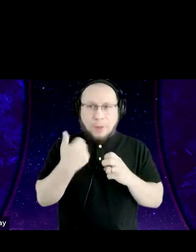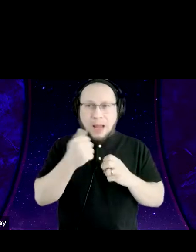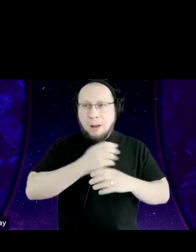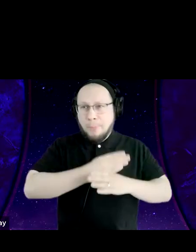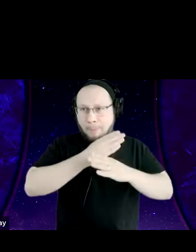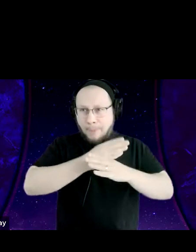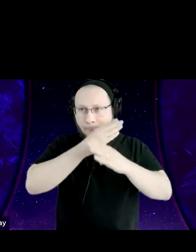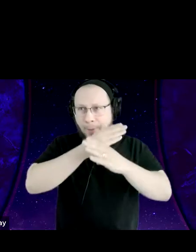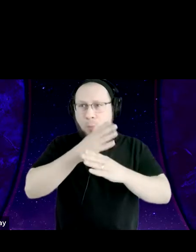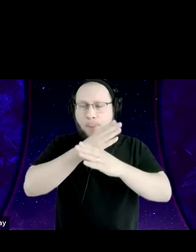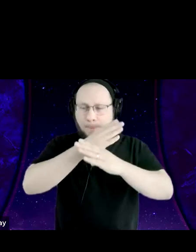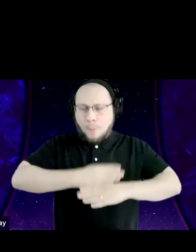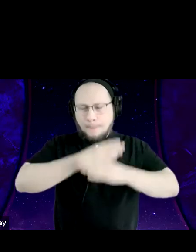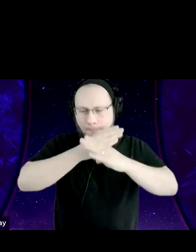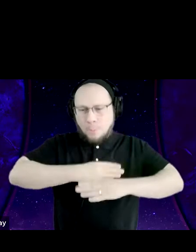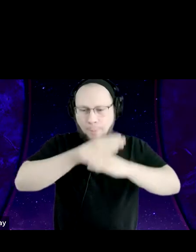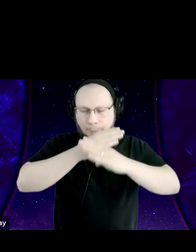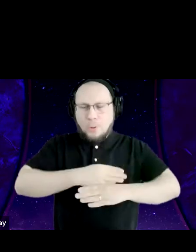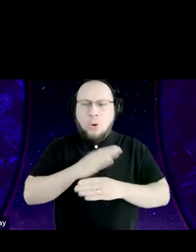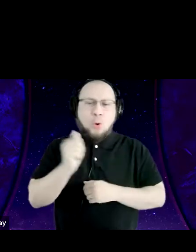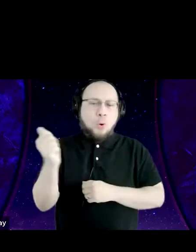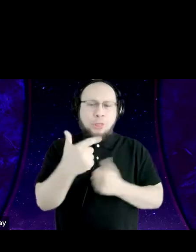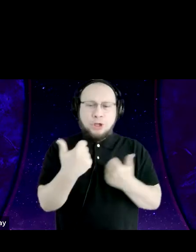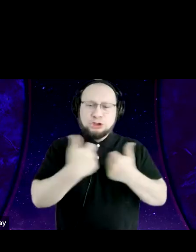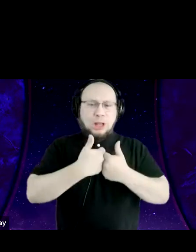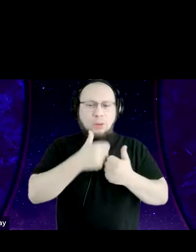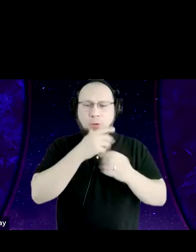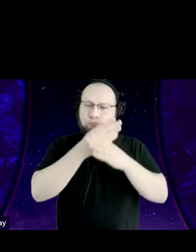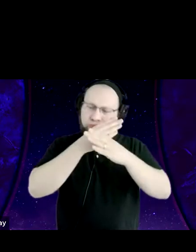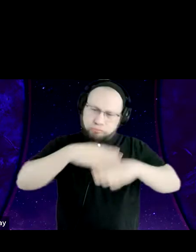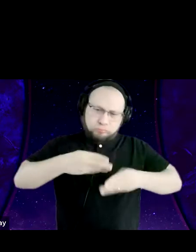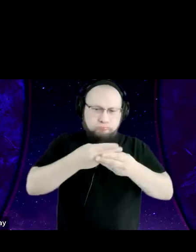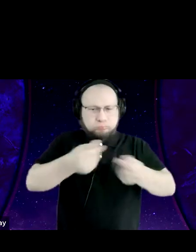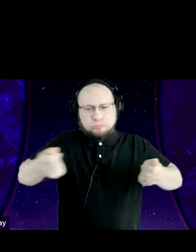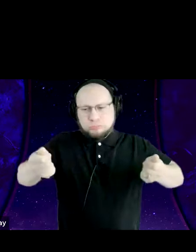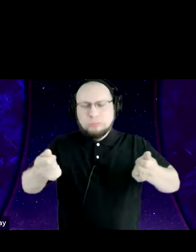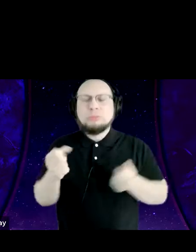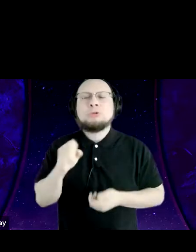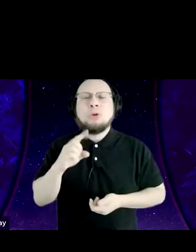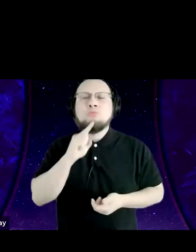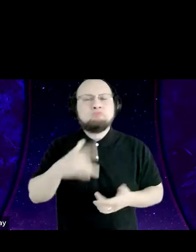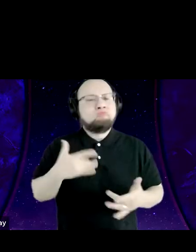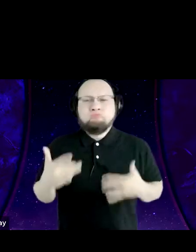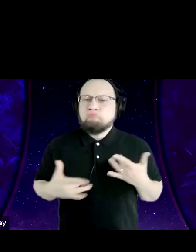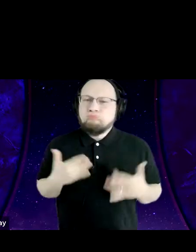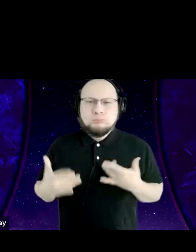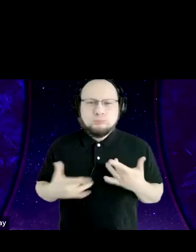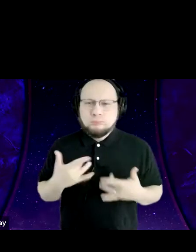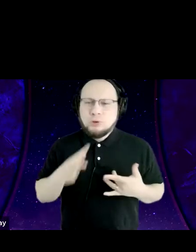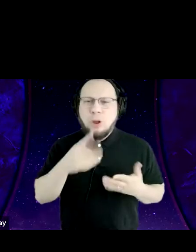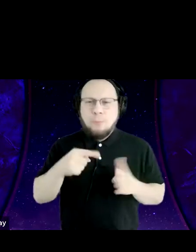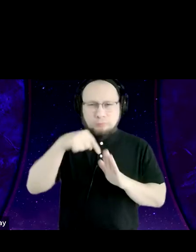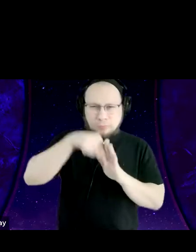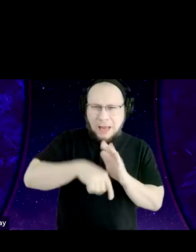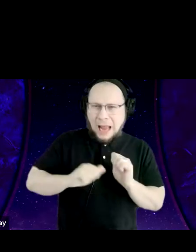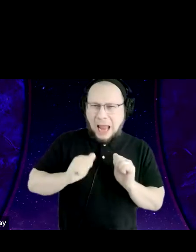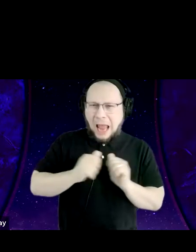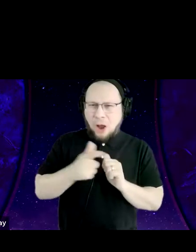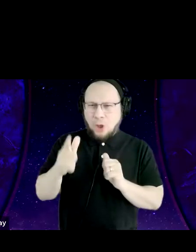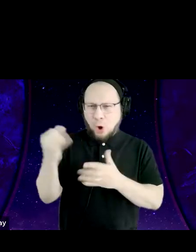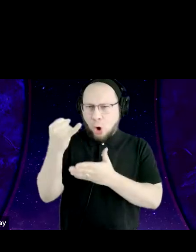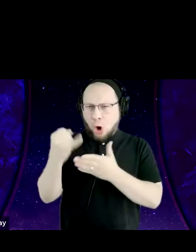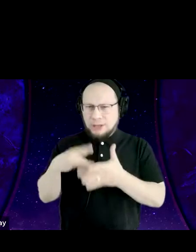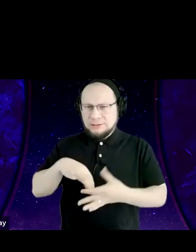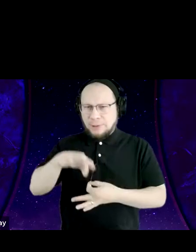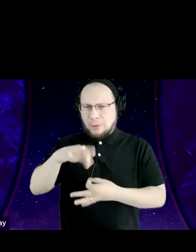face all of the challenges that we face as a community. And so I'm really excited to talk more about how they bring artistry to all of